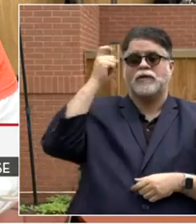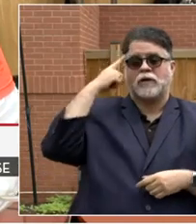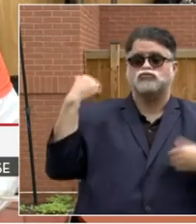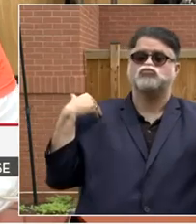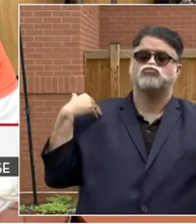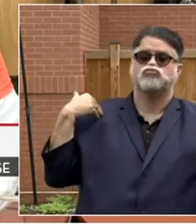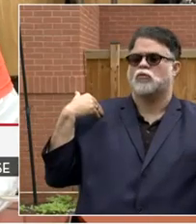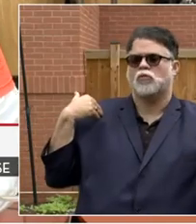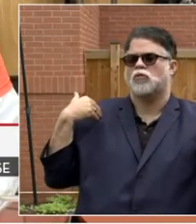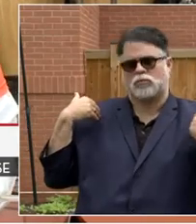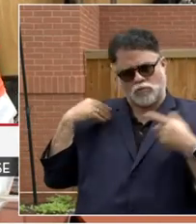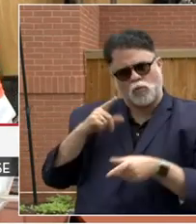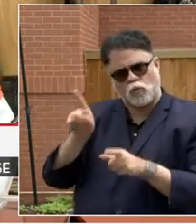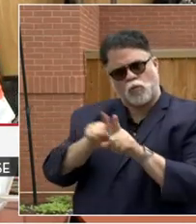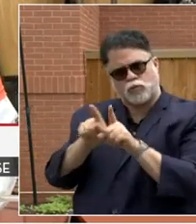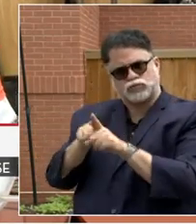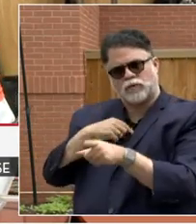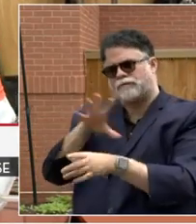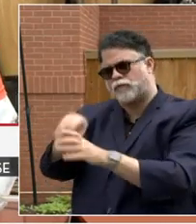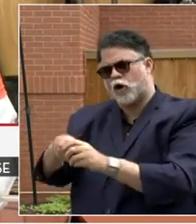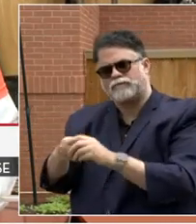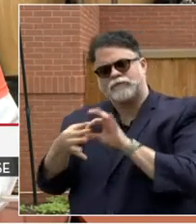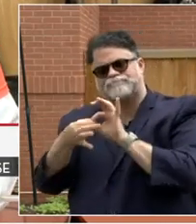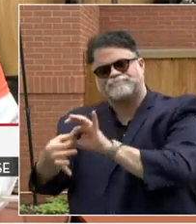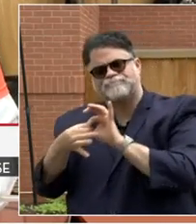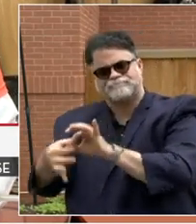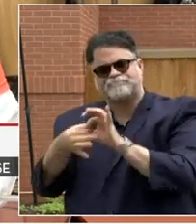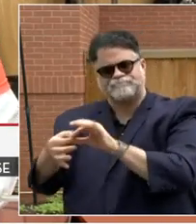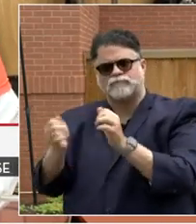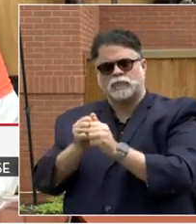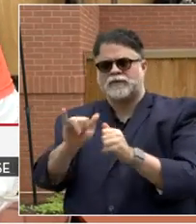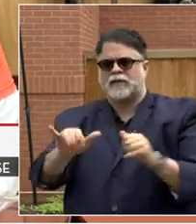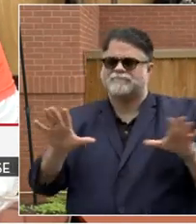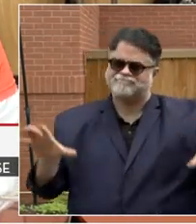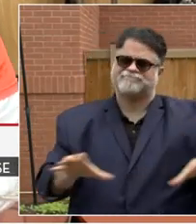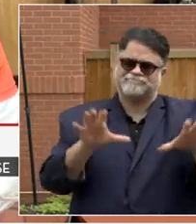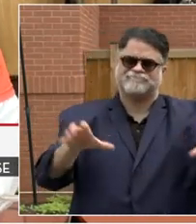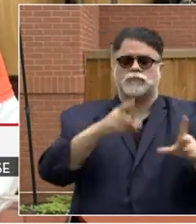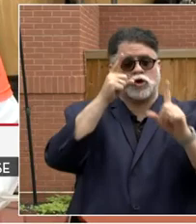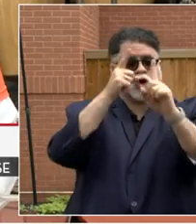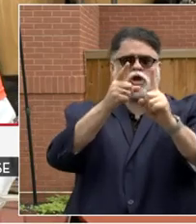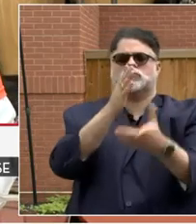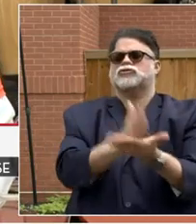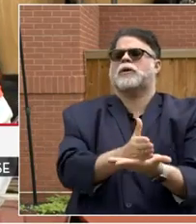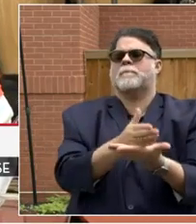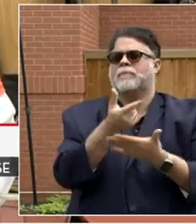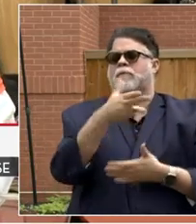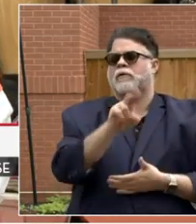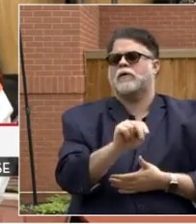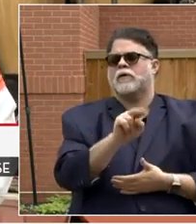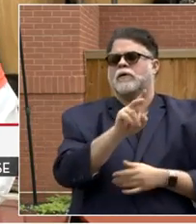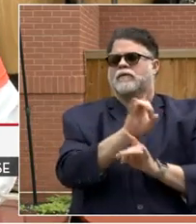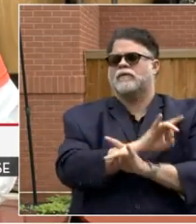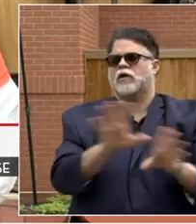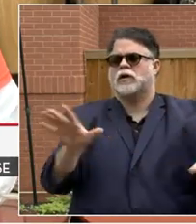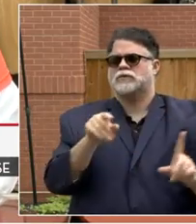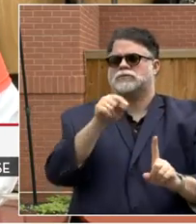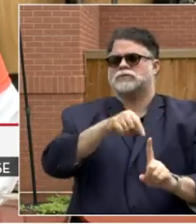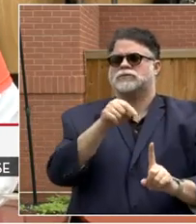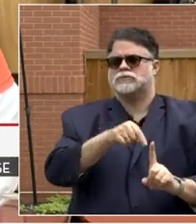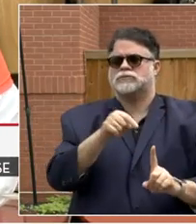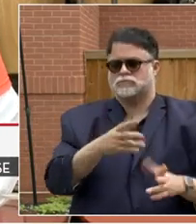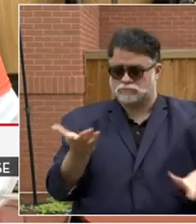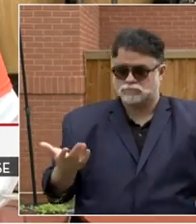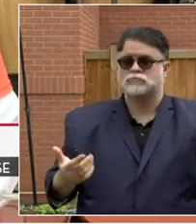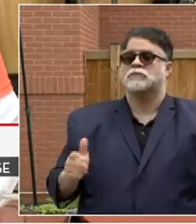that's plaguing our community, consider this your call to action. And I want to close with a message to the young men in our community, because you